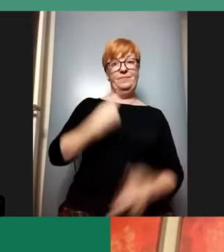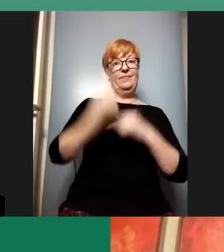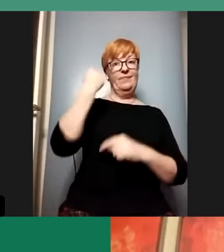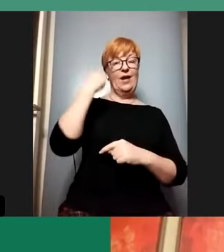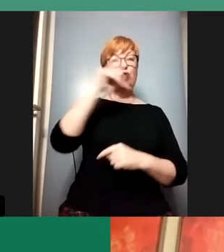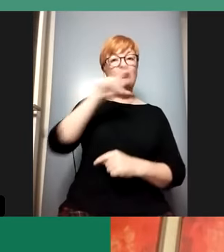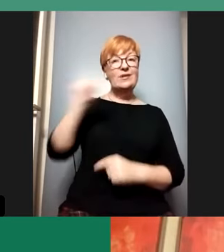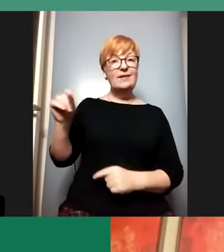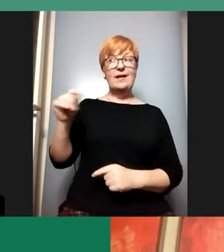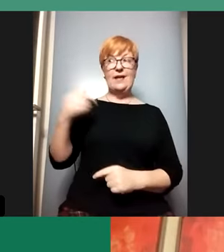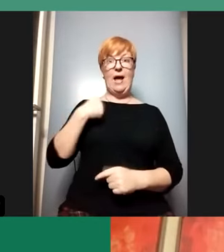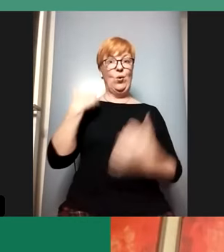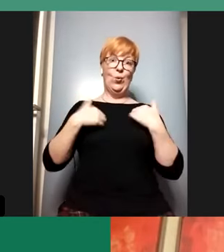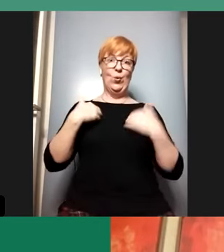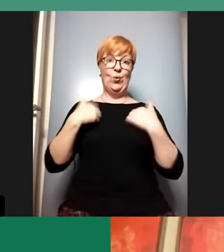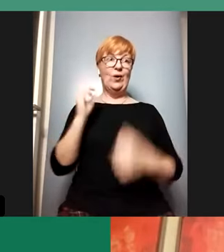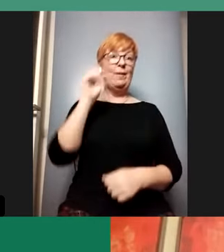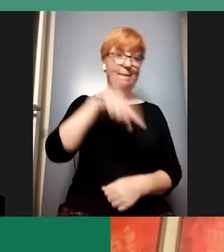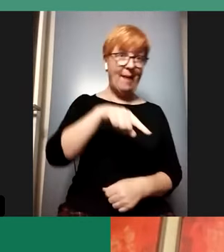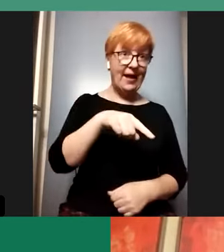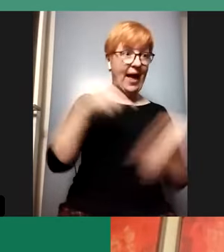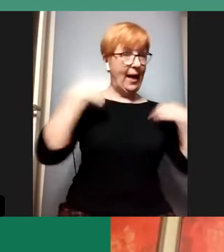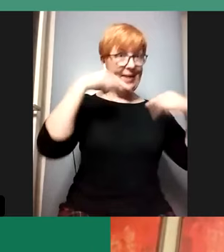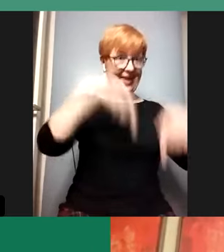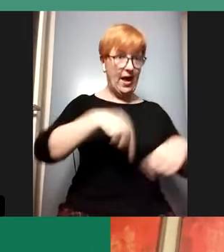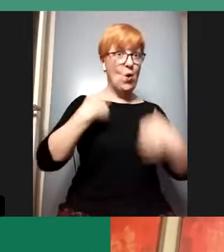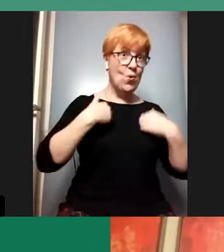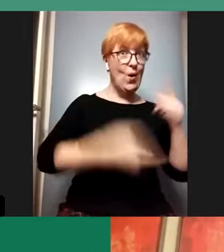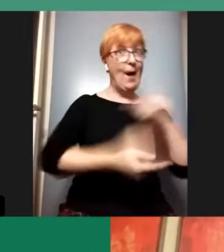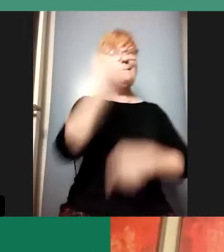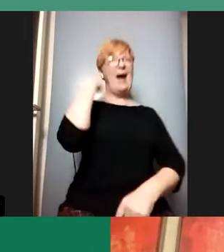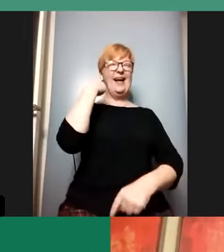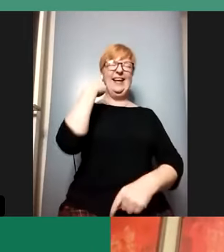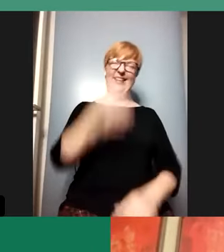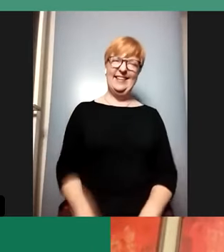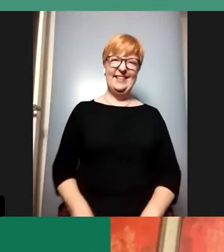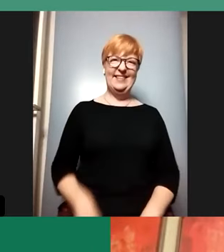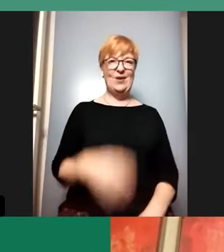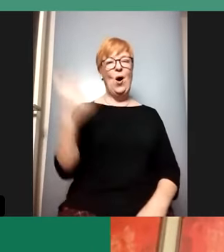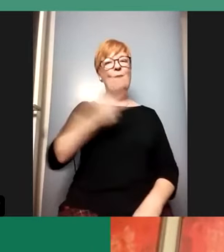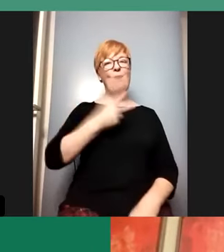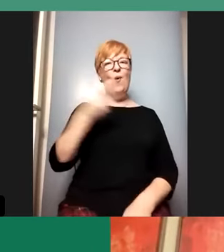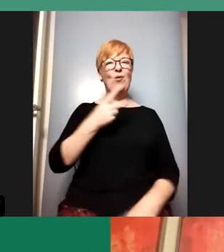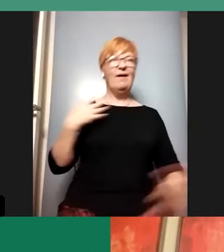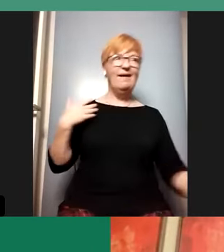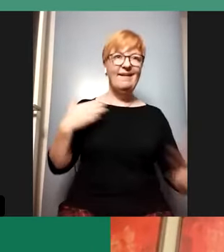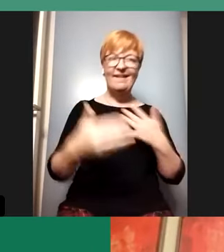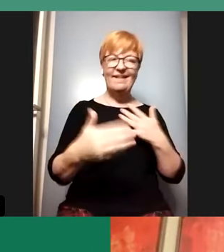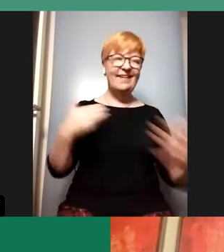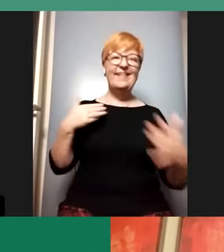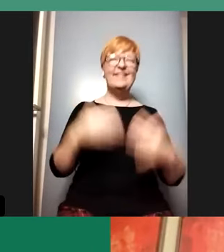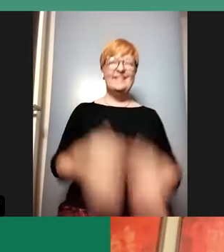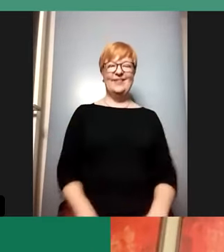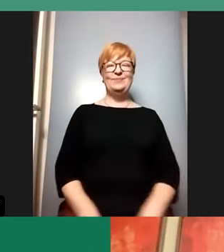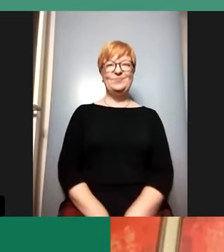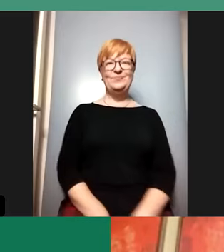coming back. And when I'm here, I look forward to going to Trinidad. So it's like there's two things, there's 2 degrees of home, you